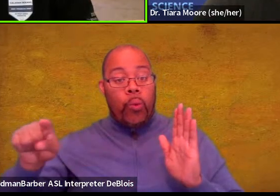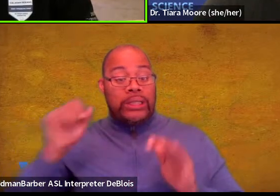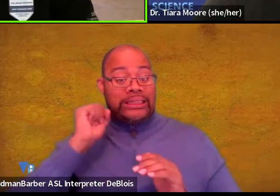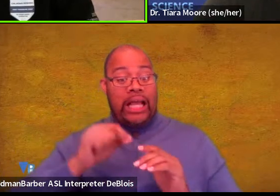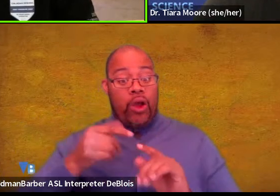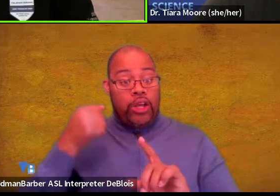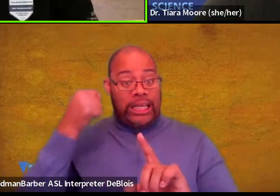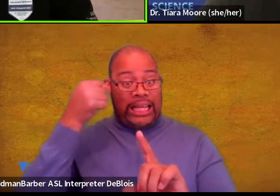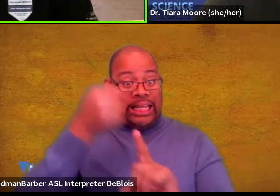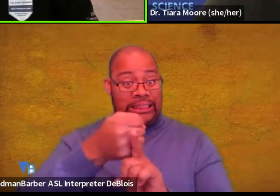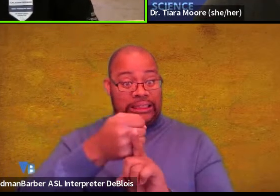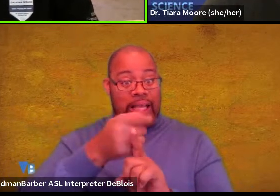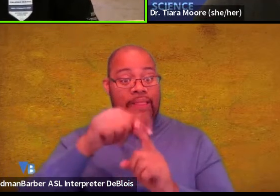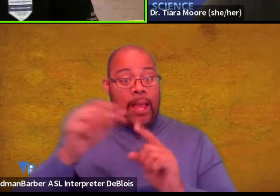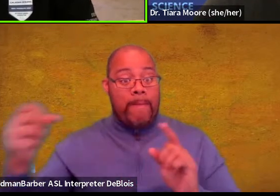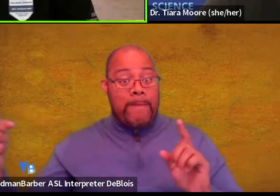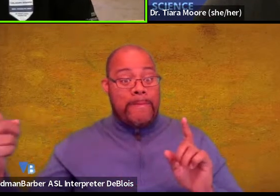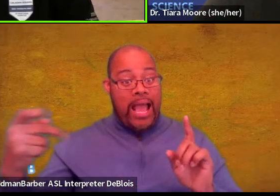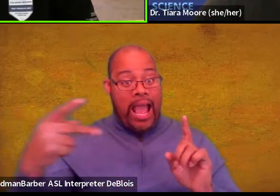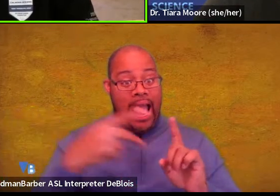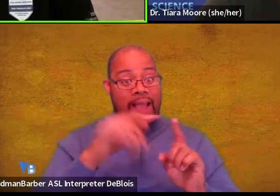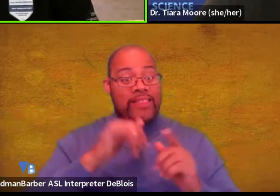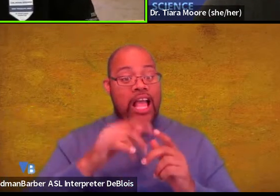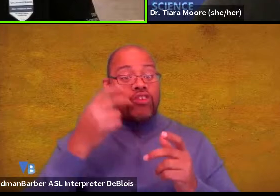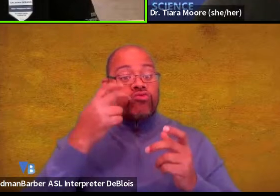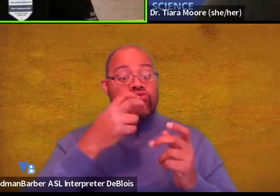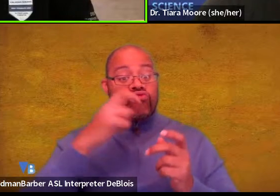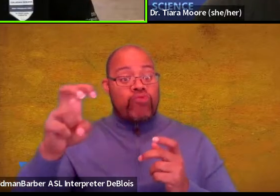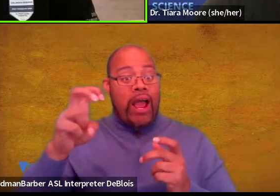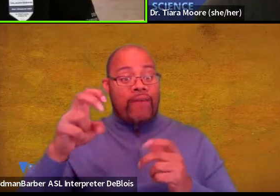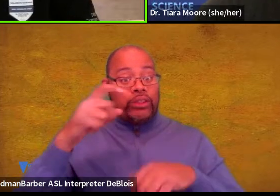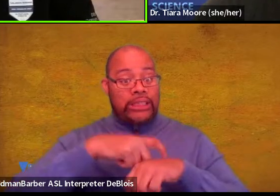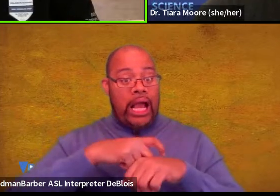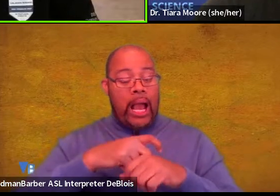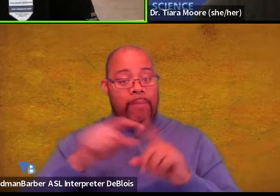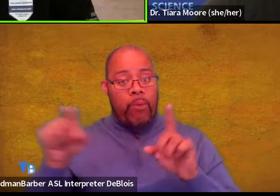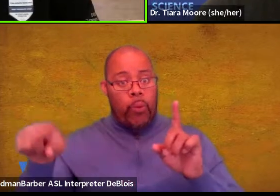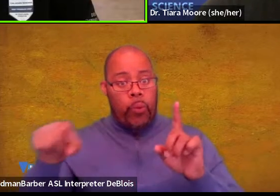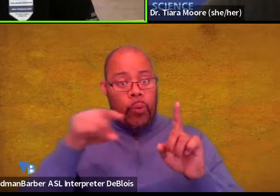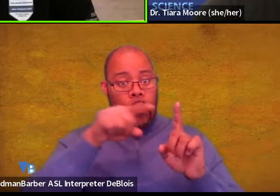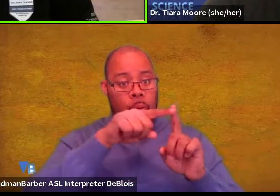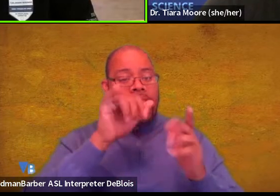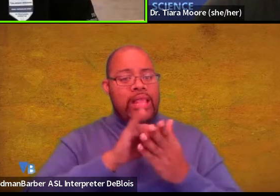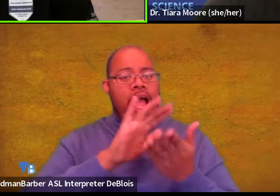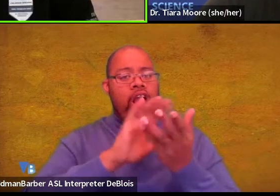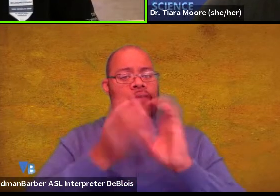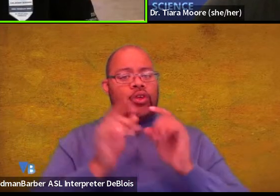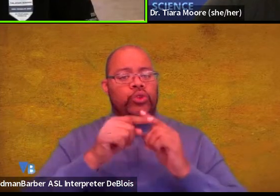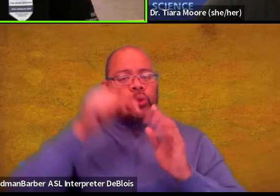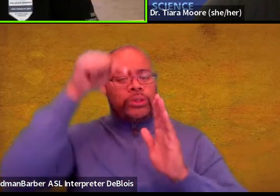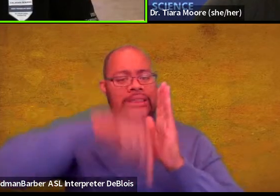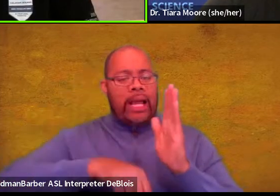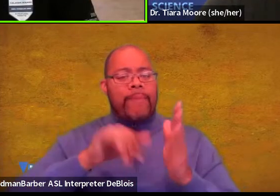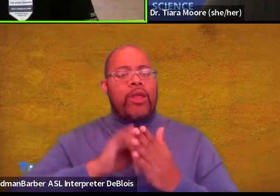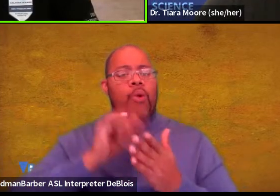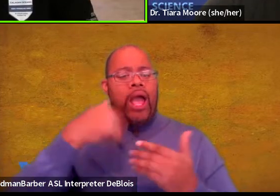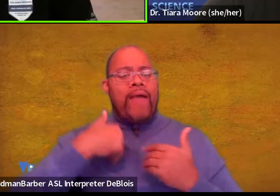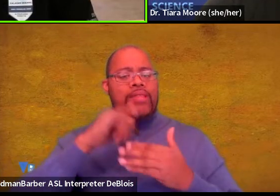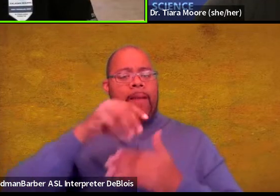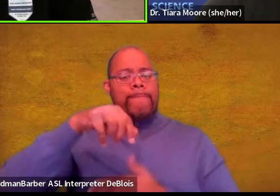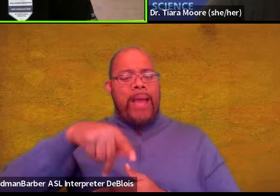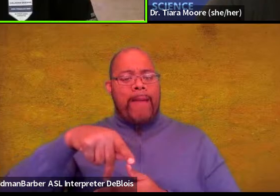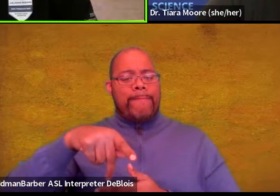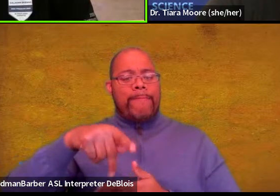goes to the bottom and comes back, that travel time is converted to a depth. And that's where we get the contour maps of the ocean